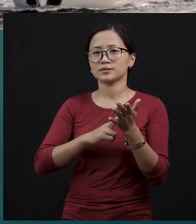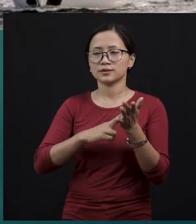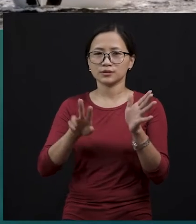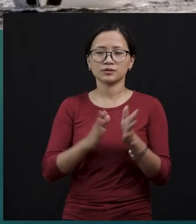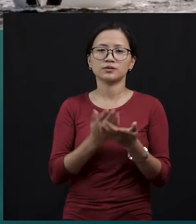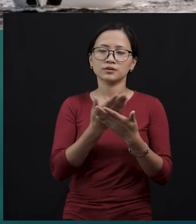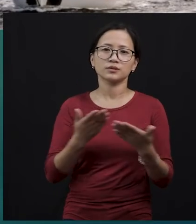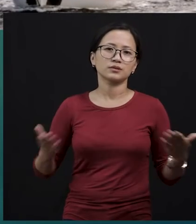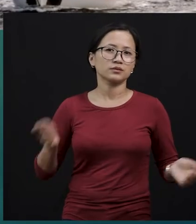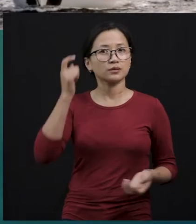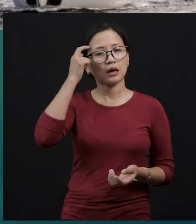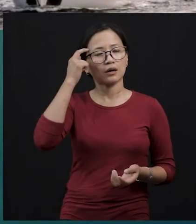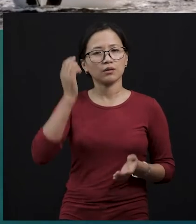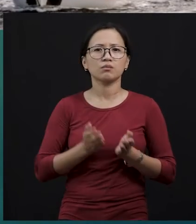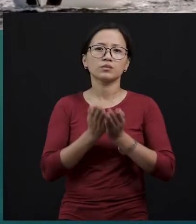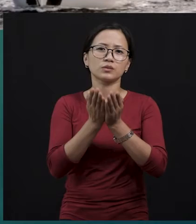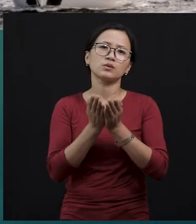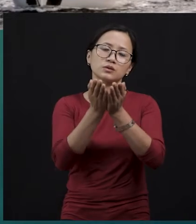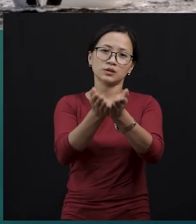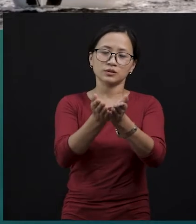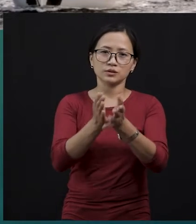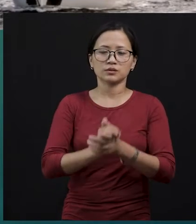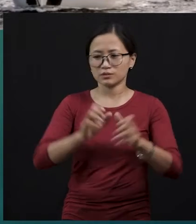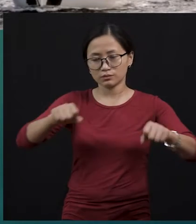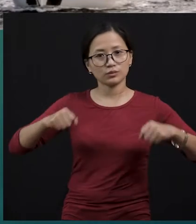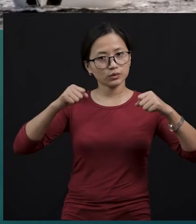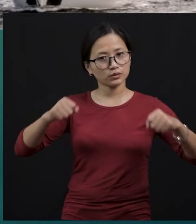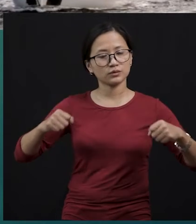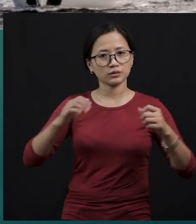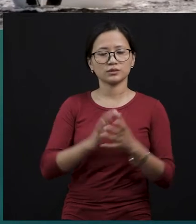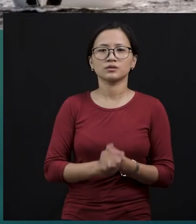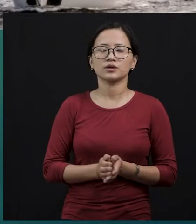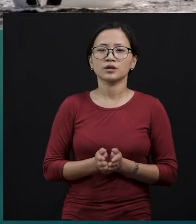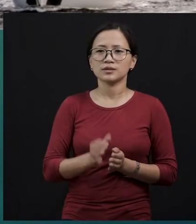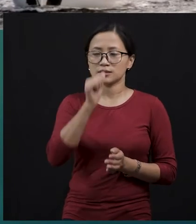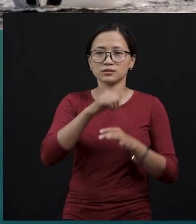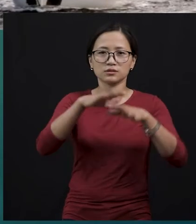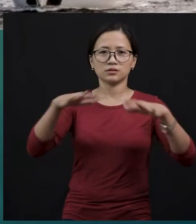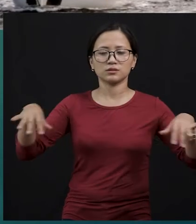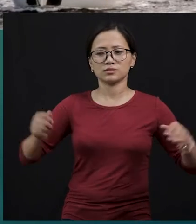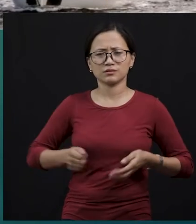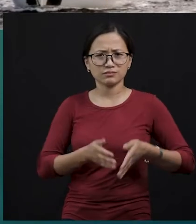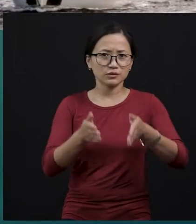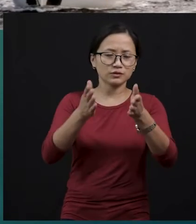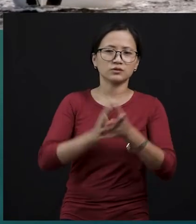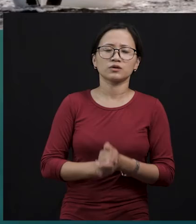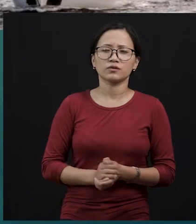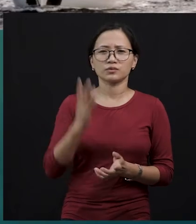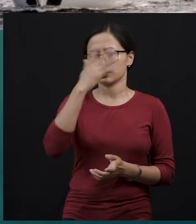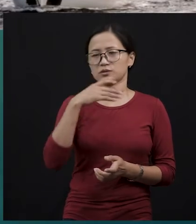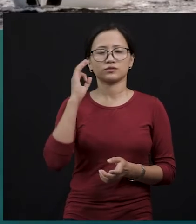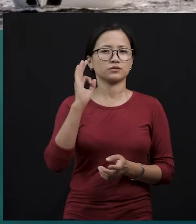prettier, okay? We think that boats sailing on the river and ships sailing on the seas are a very beautiful thing to see.